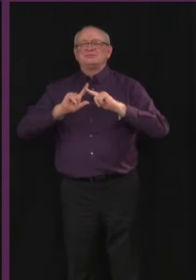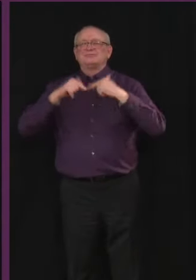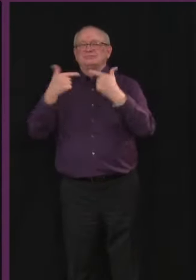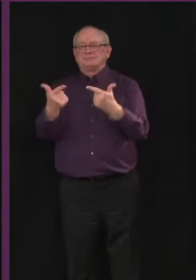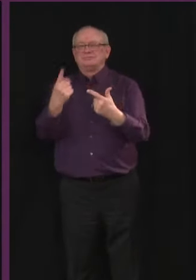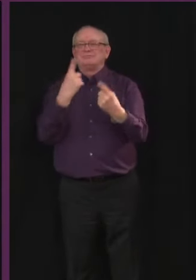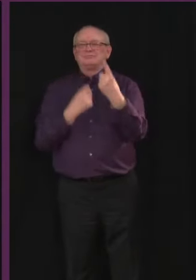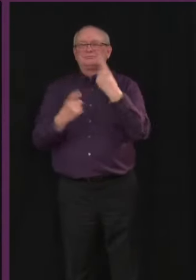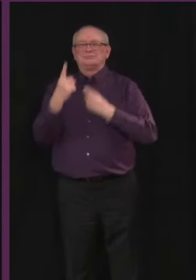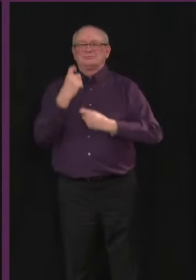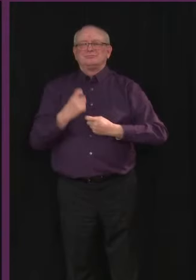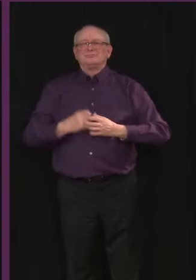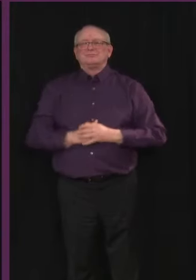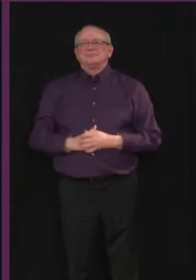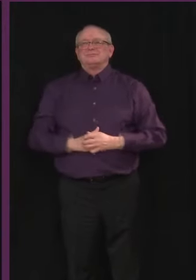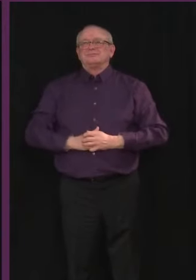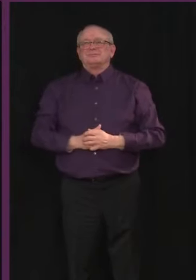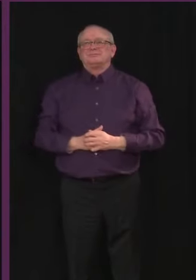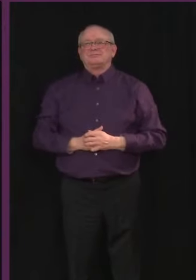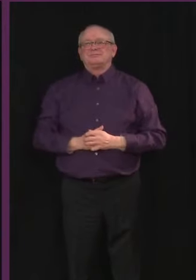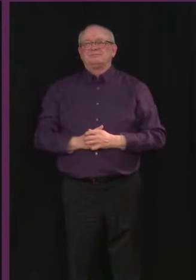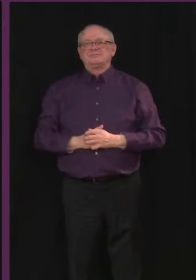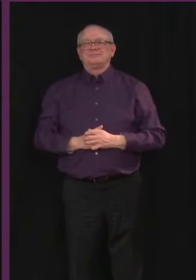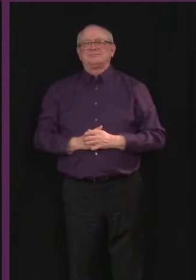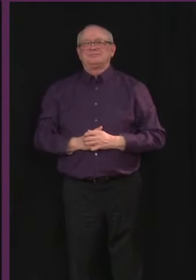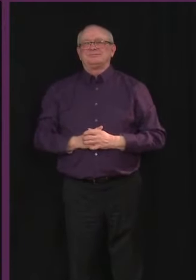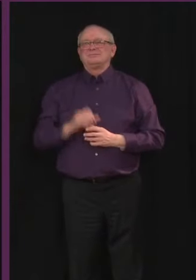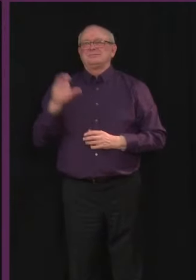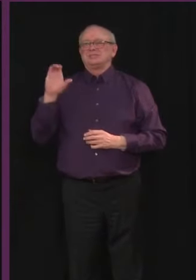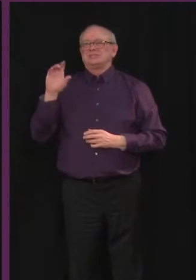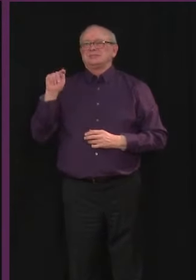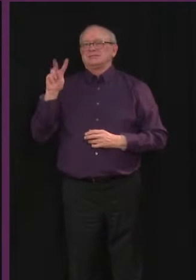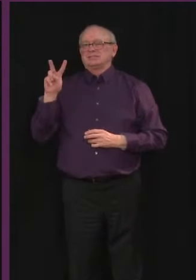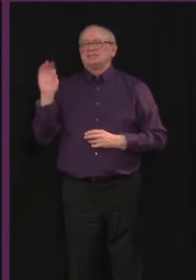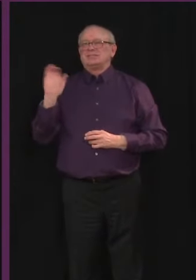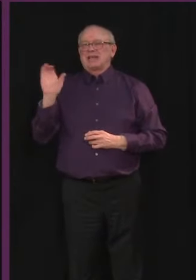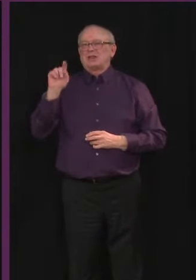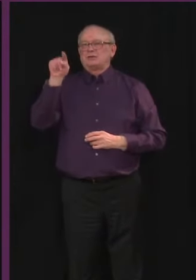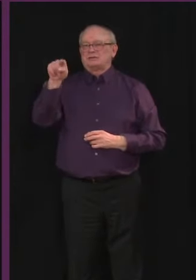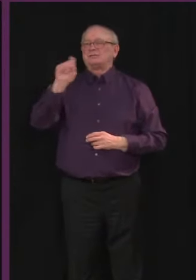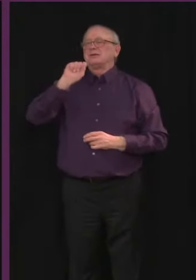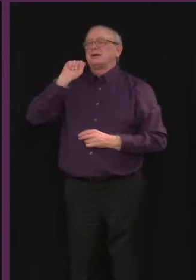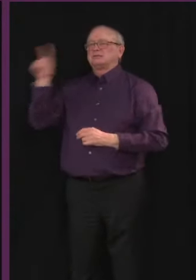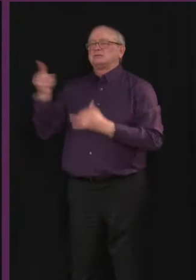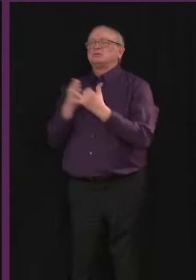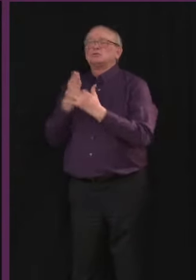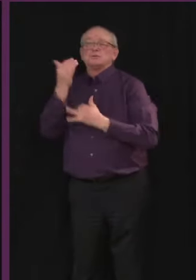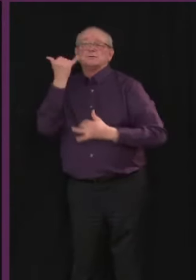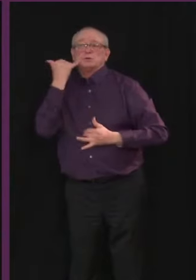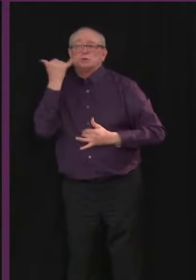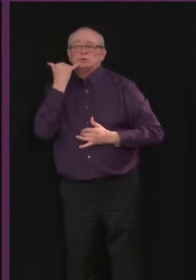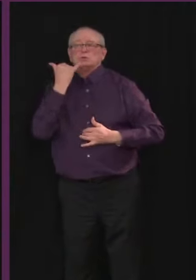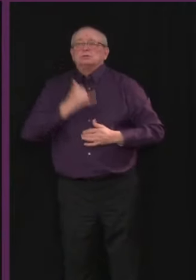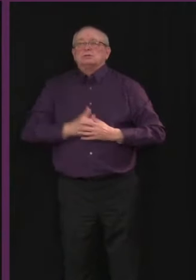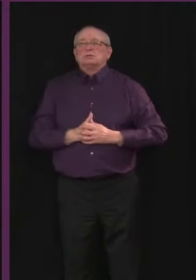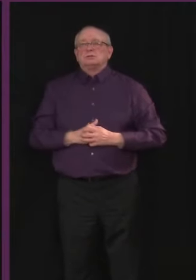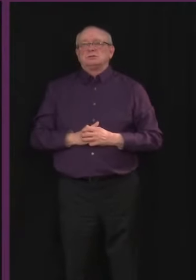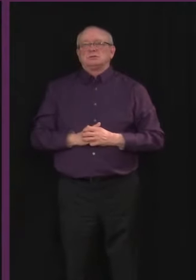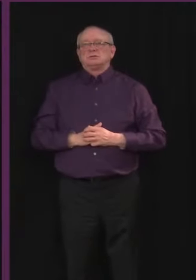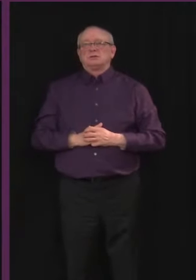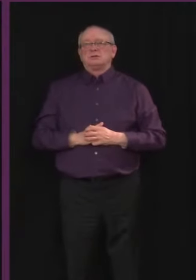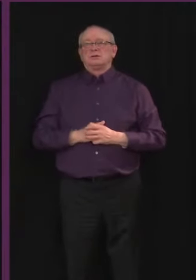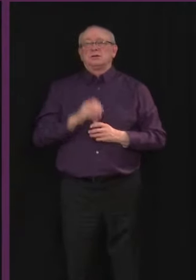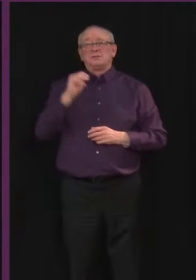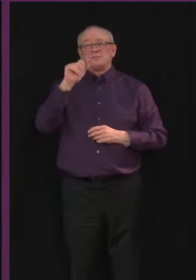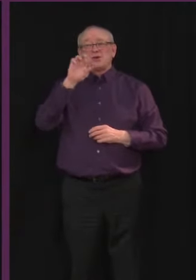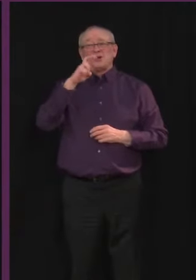the first question is from Kevin Nimick, CTV Calgary. Hi, Dr. Hinshaw. If a decision won't be made before March 1st, when